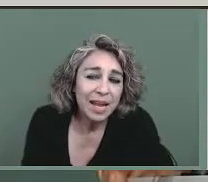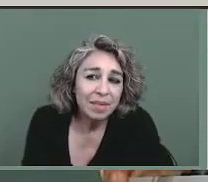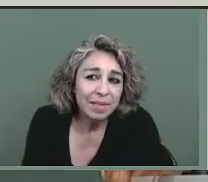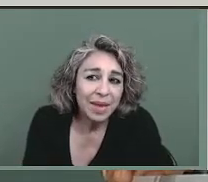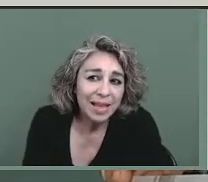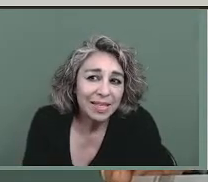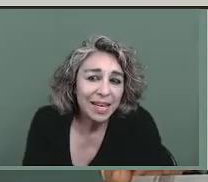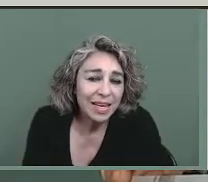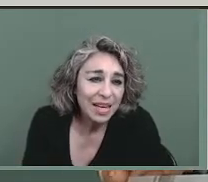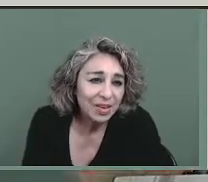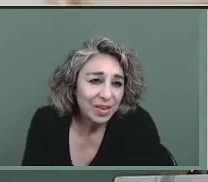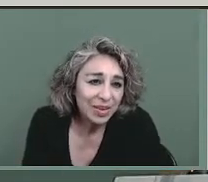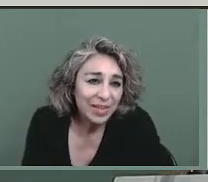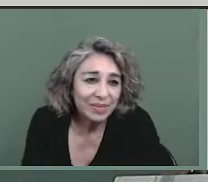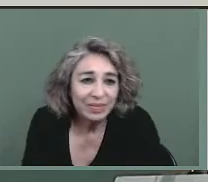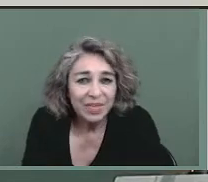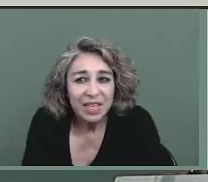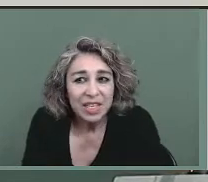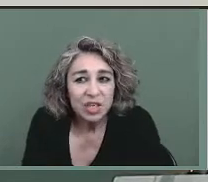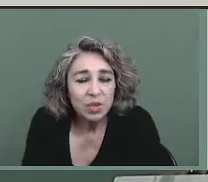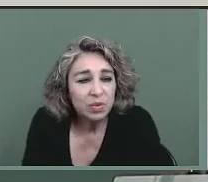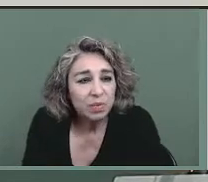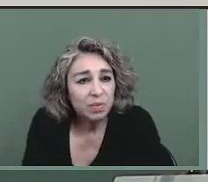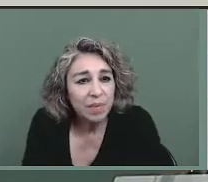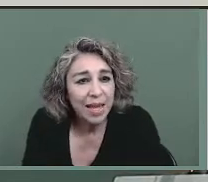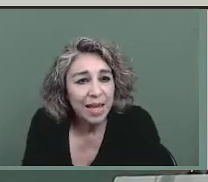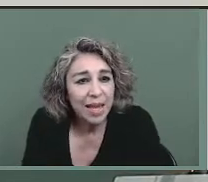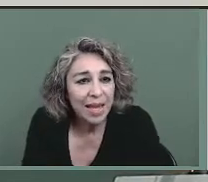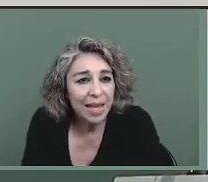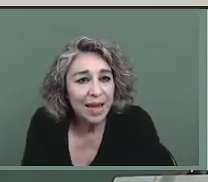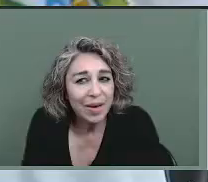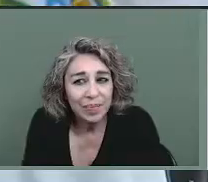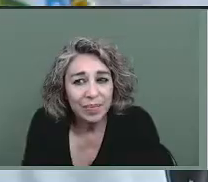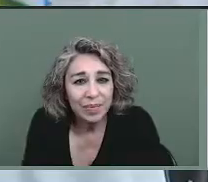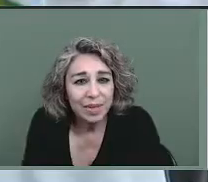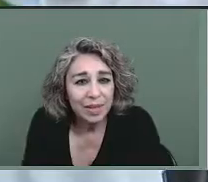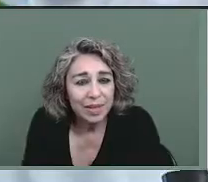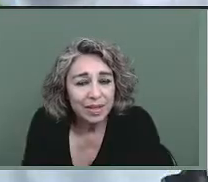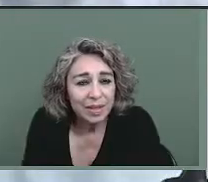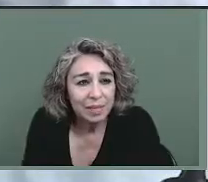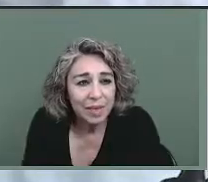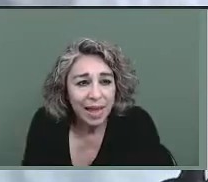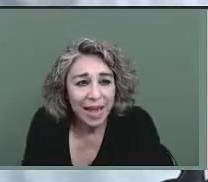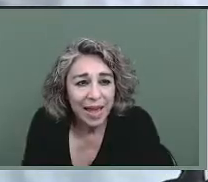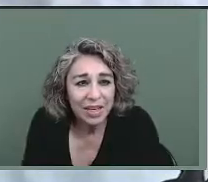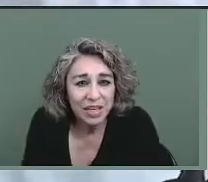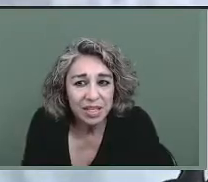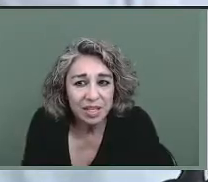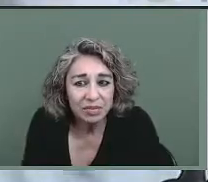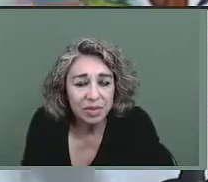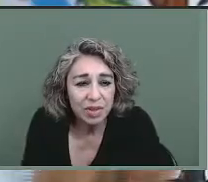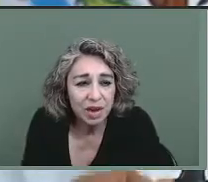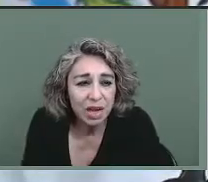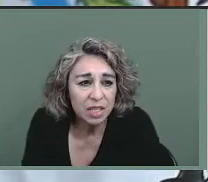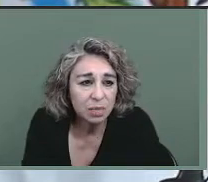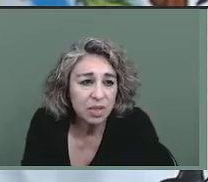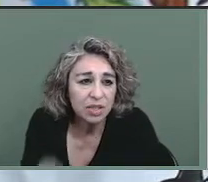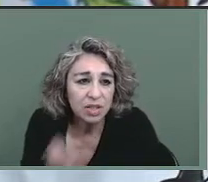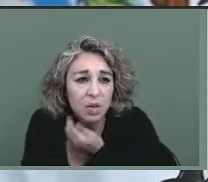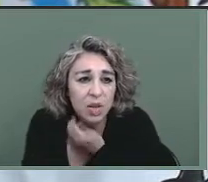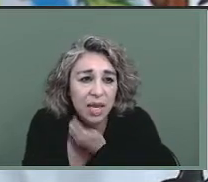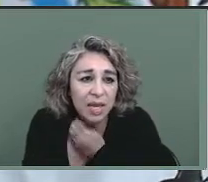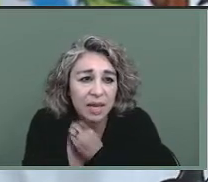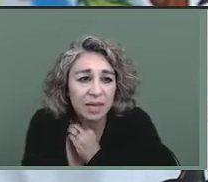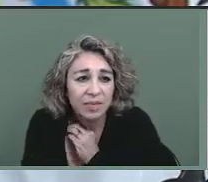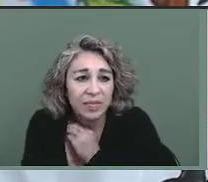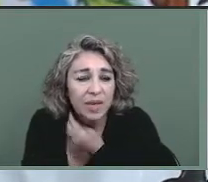But I am asking now, Noe, to make some actions for the hospital so